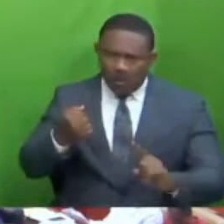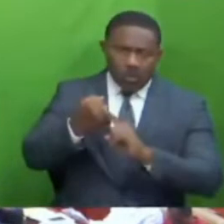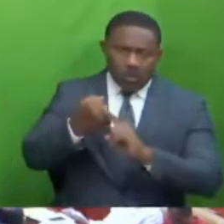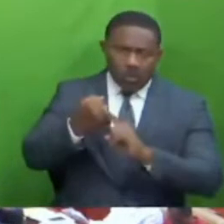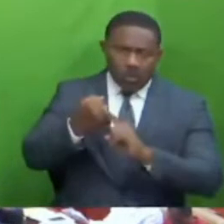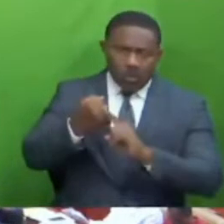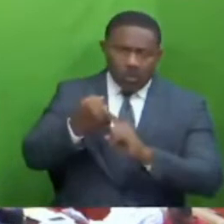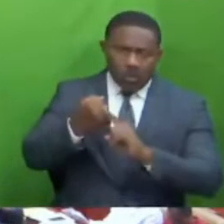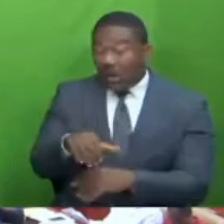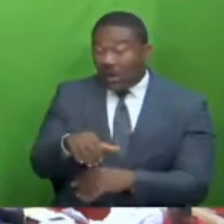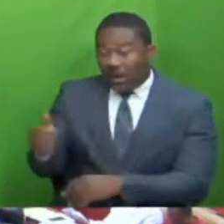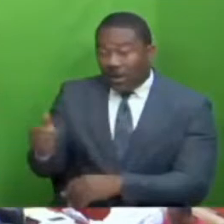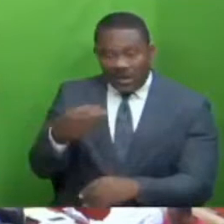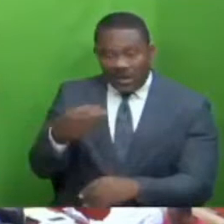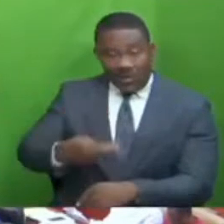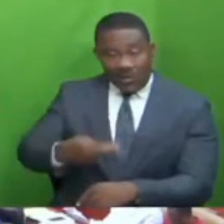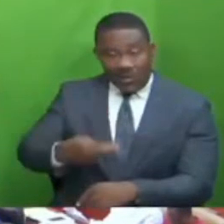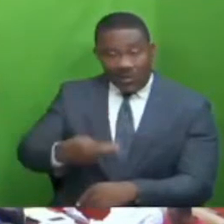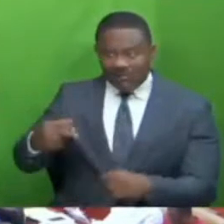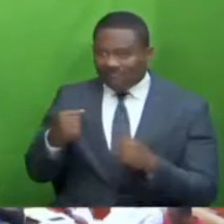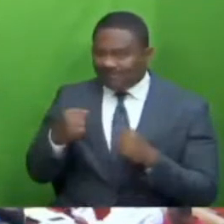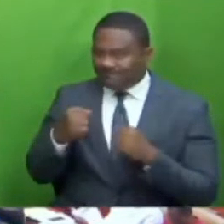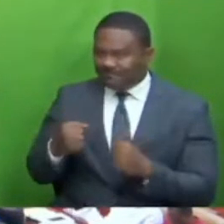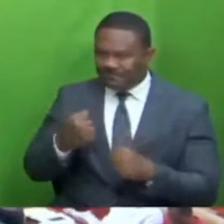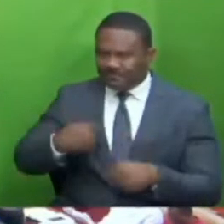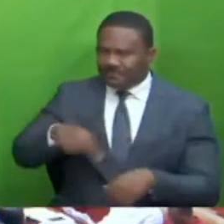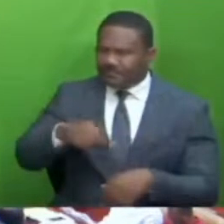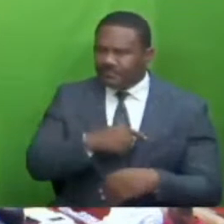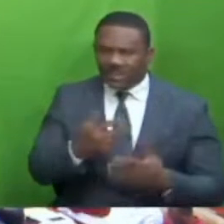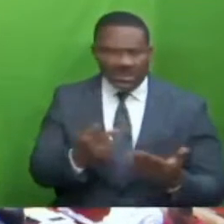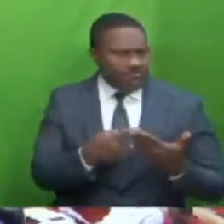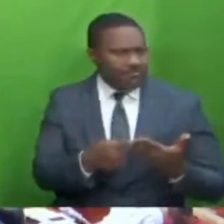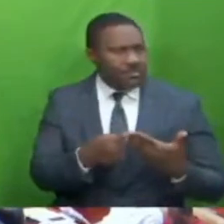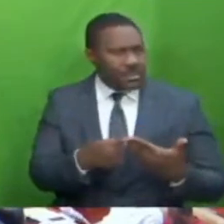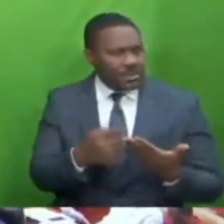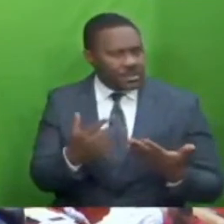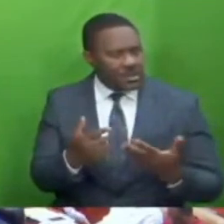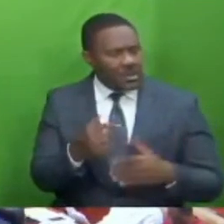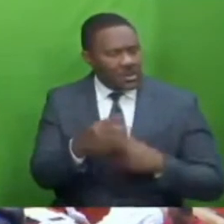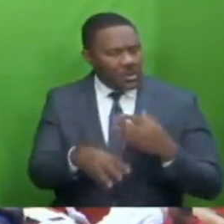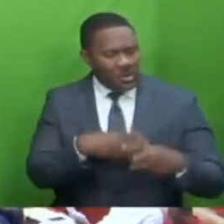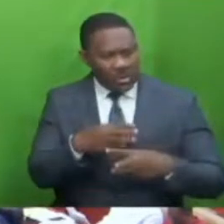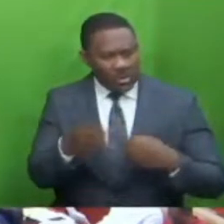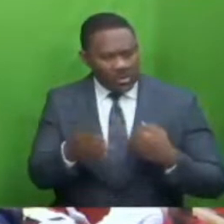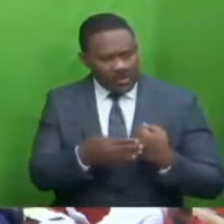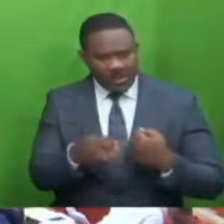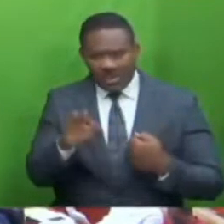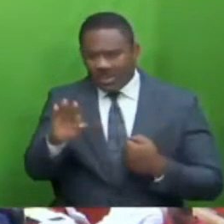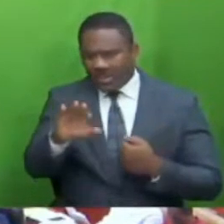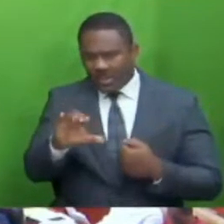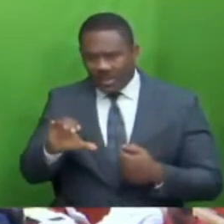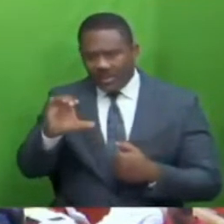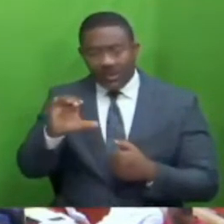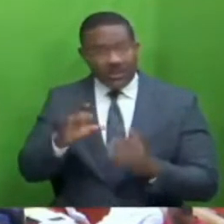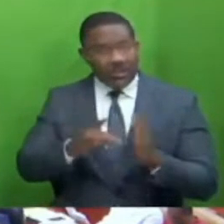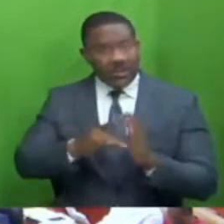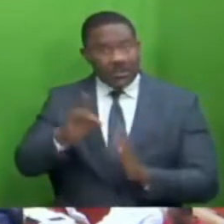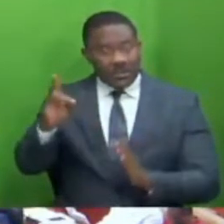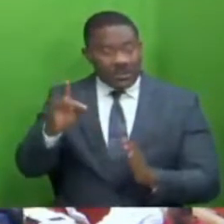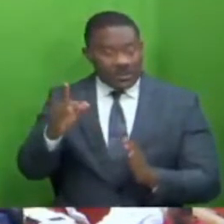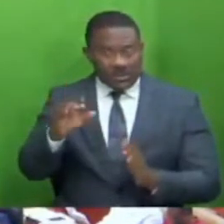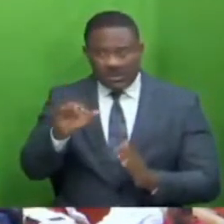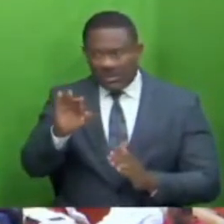in other resources. We are in discussions with the World Bank for a 900 million development policy operation